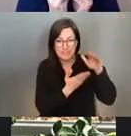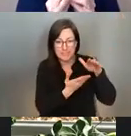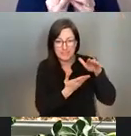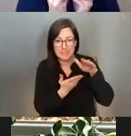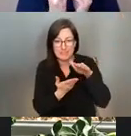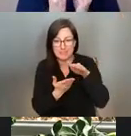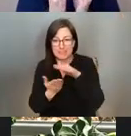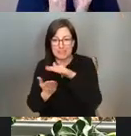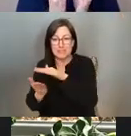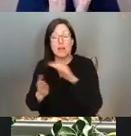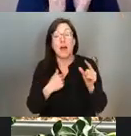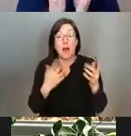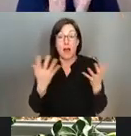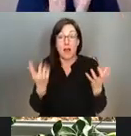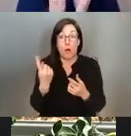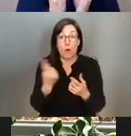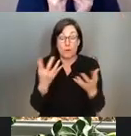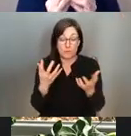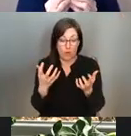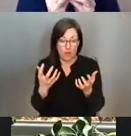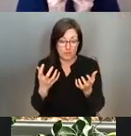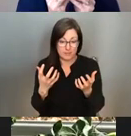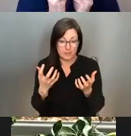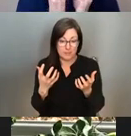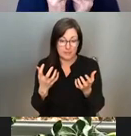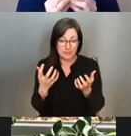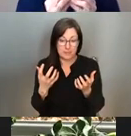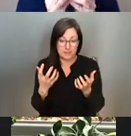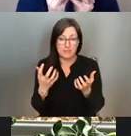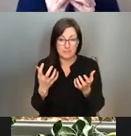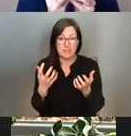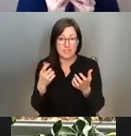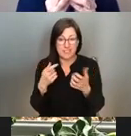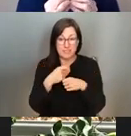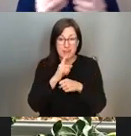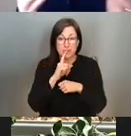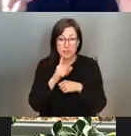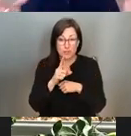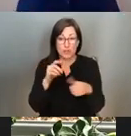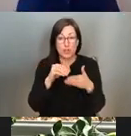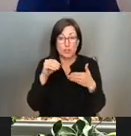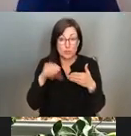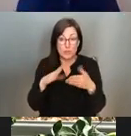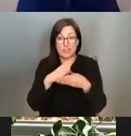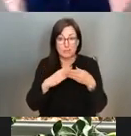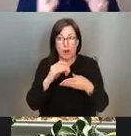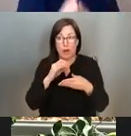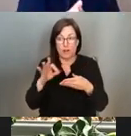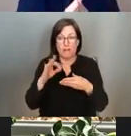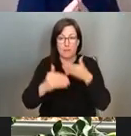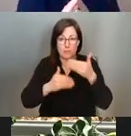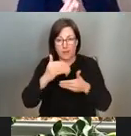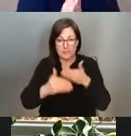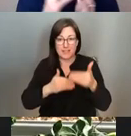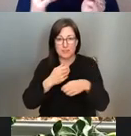always want to make sure that the student is part of the process of making that towel